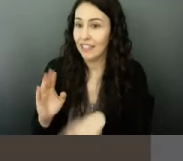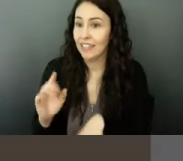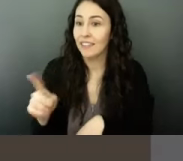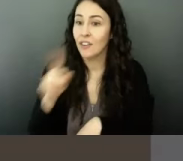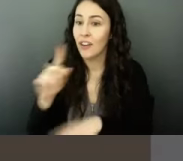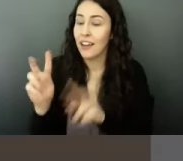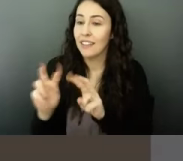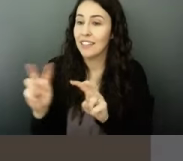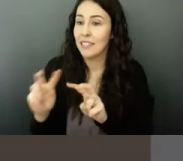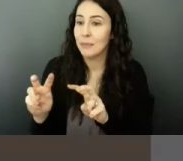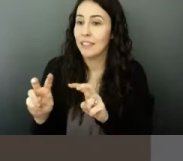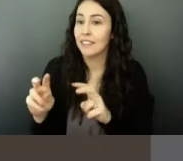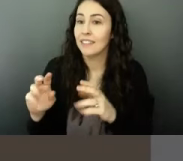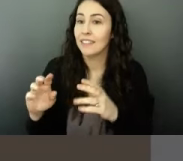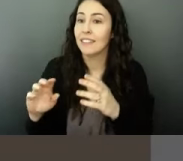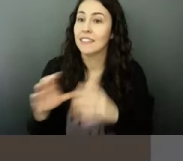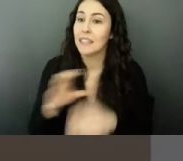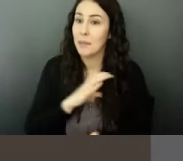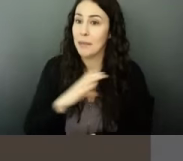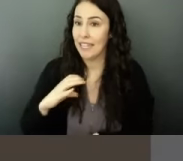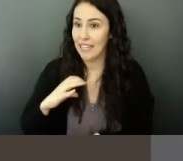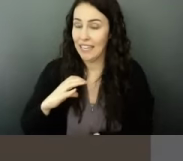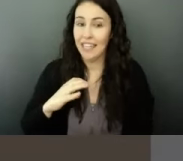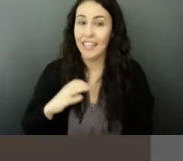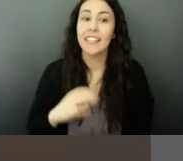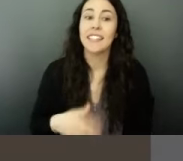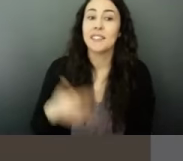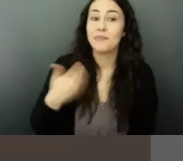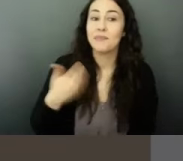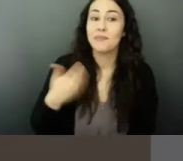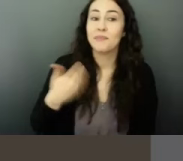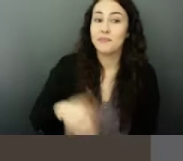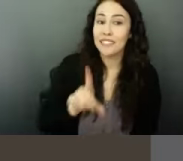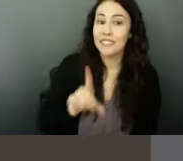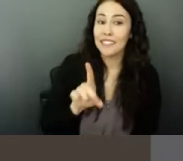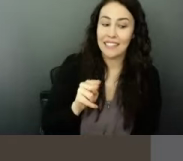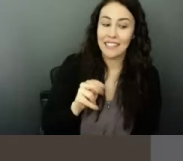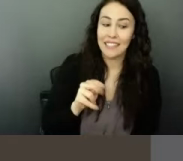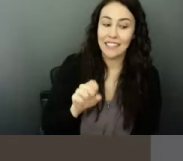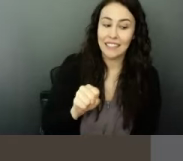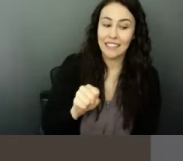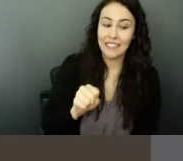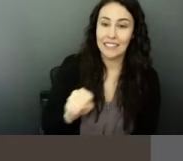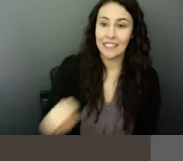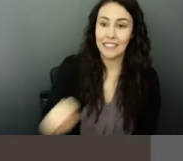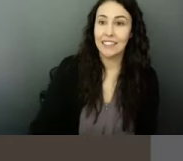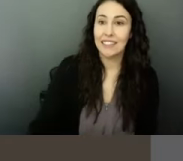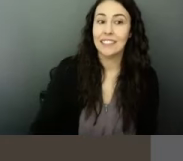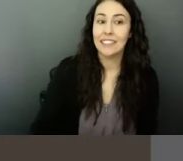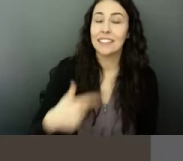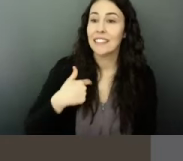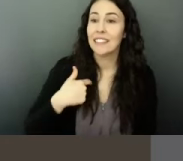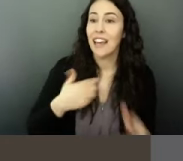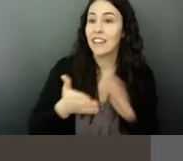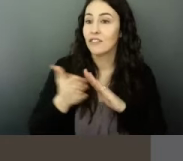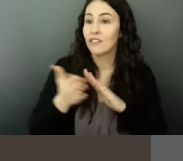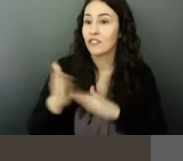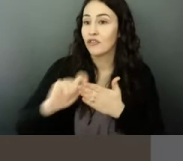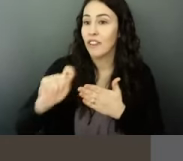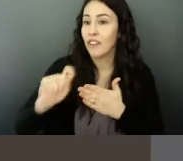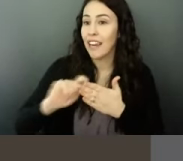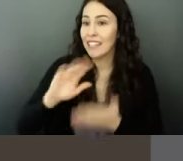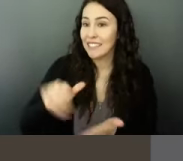Denise. And I'm Denise Kruizenga-Muro. I am an assistant professor of English. I run the Writing Center at Riverside City College. And